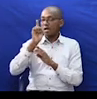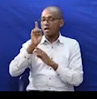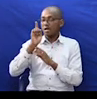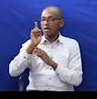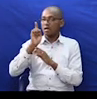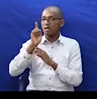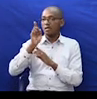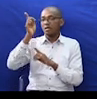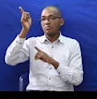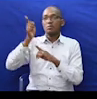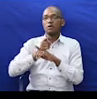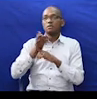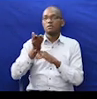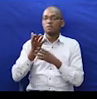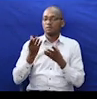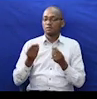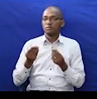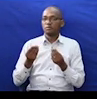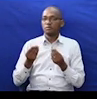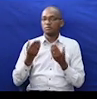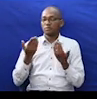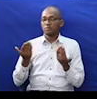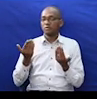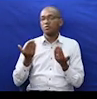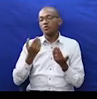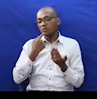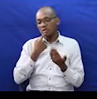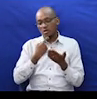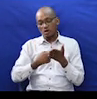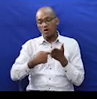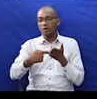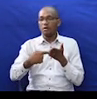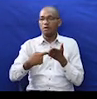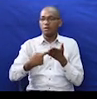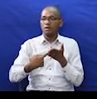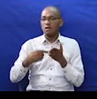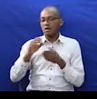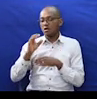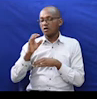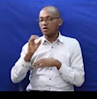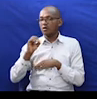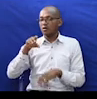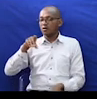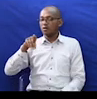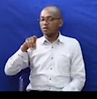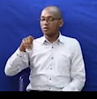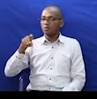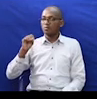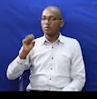hypotenuse. Simple, we call it opposite over hypotenuse. Opposite